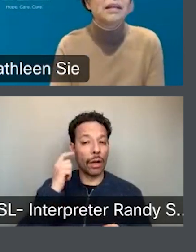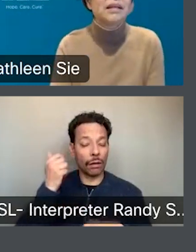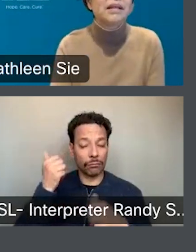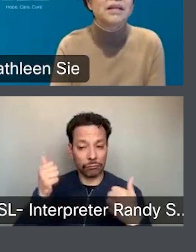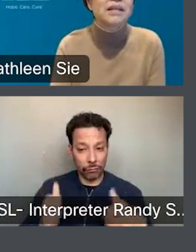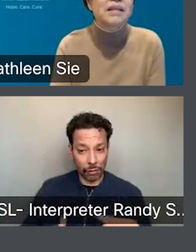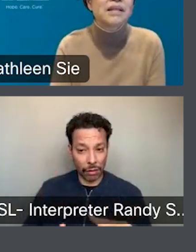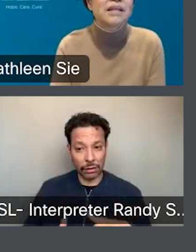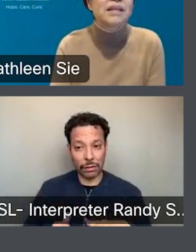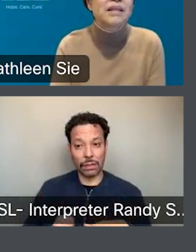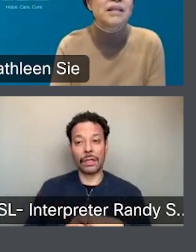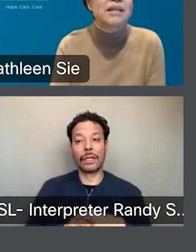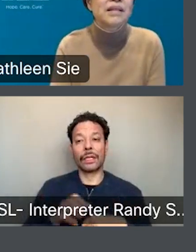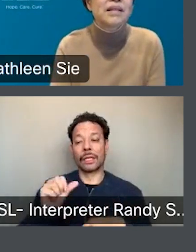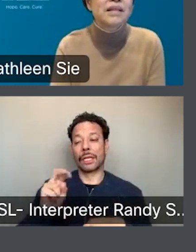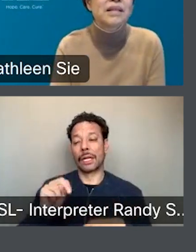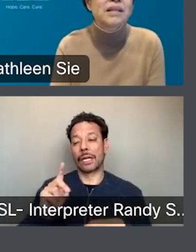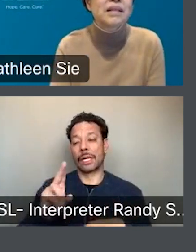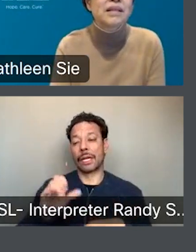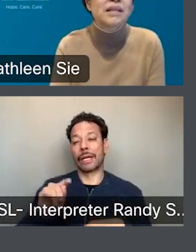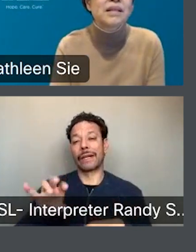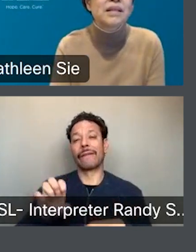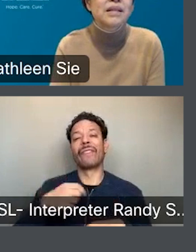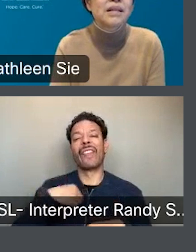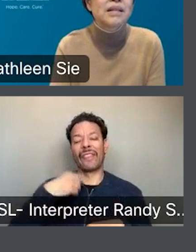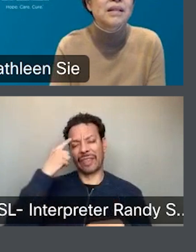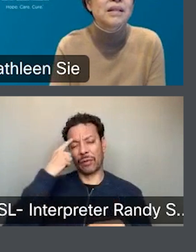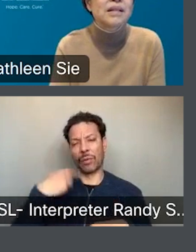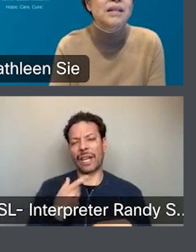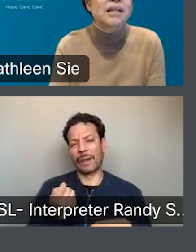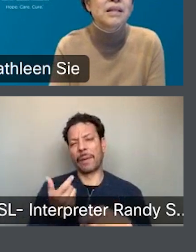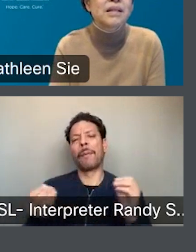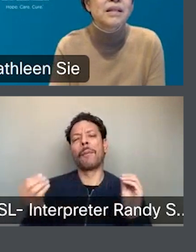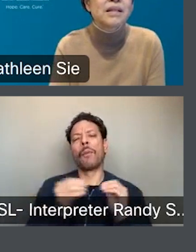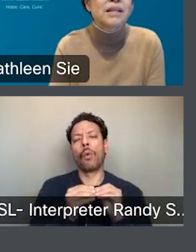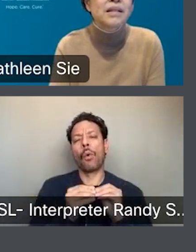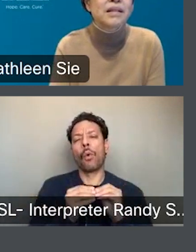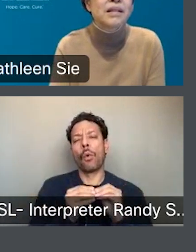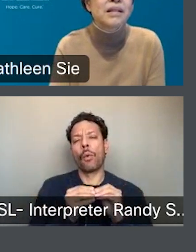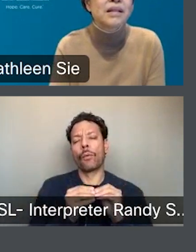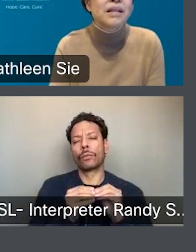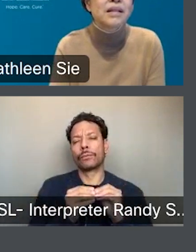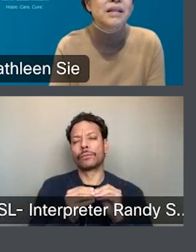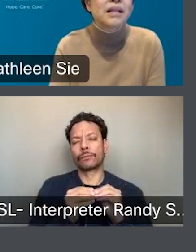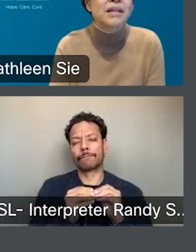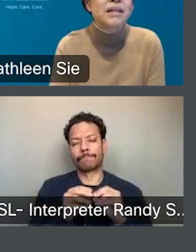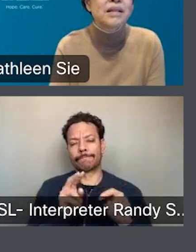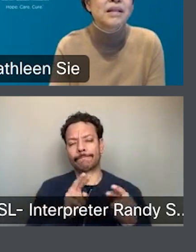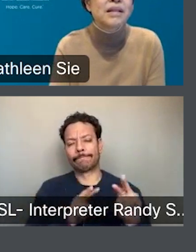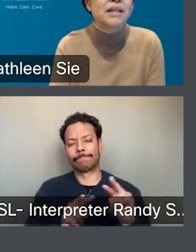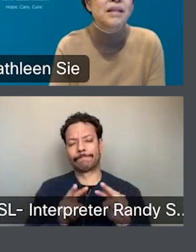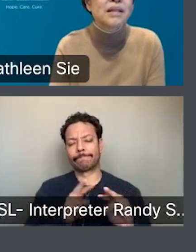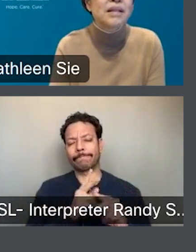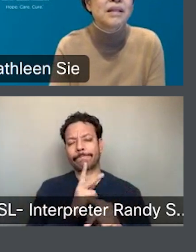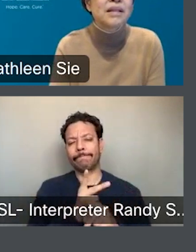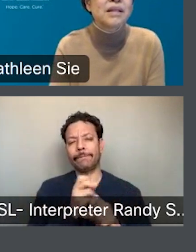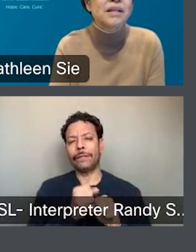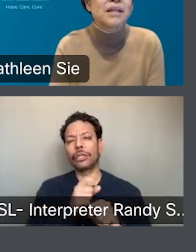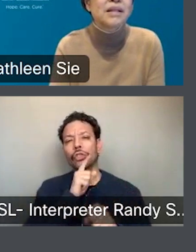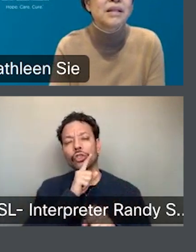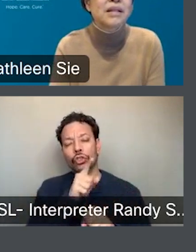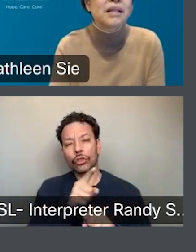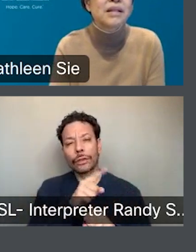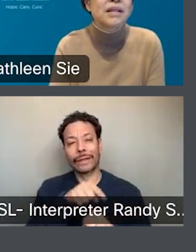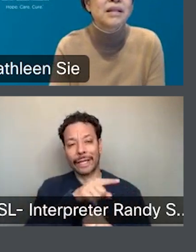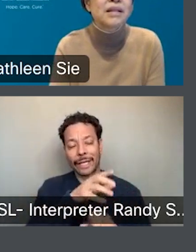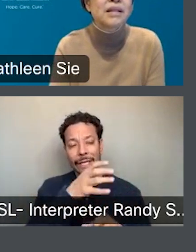children, I would think we would be a little more assertive about making sure that they get